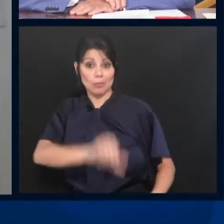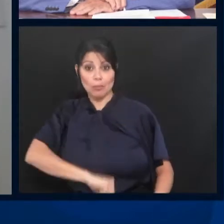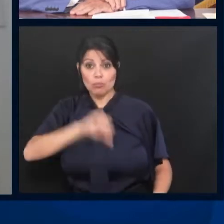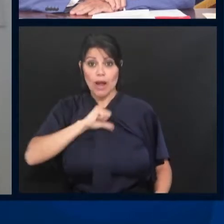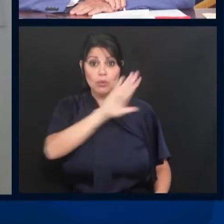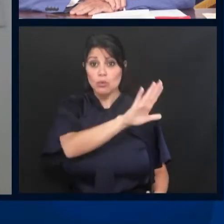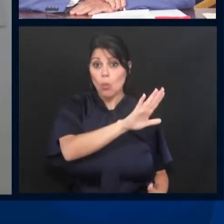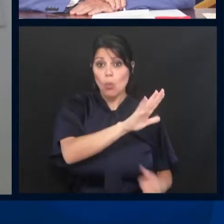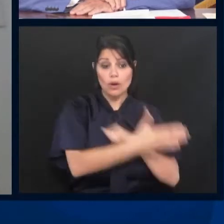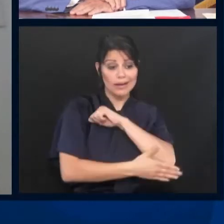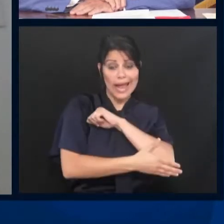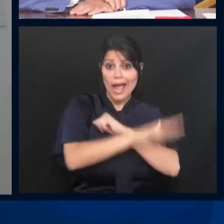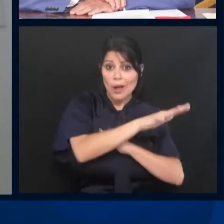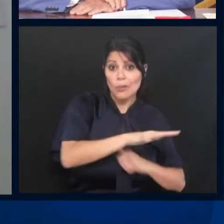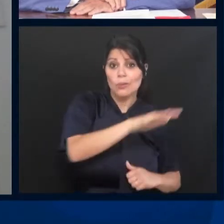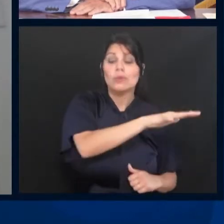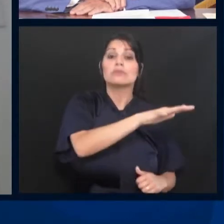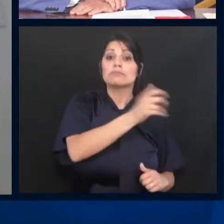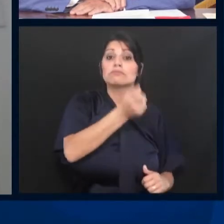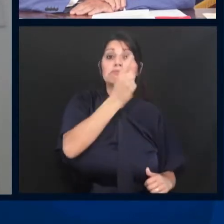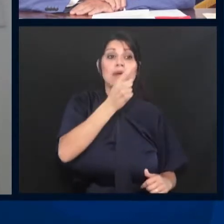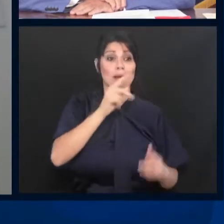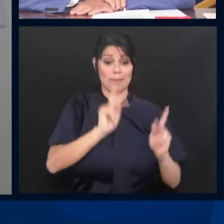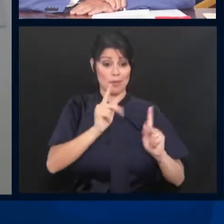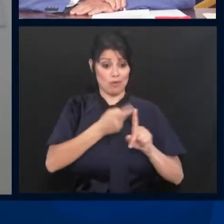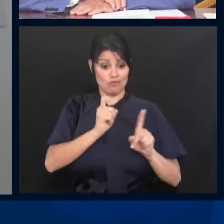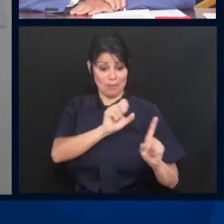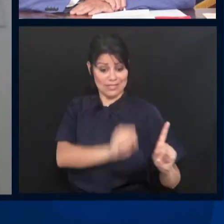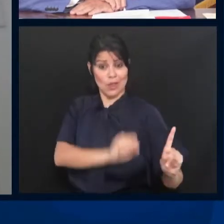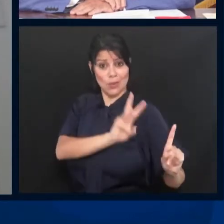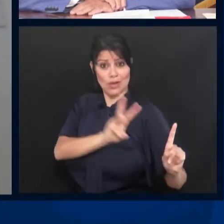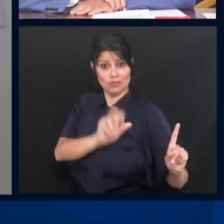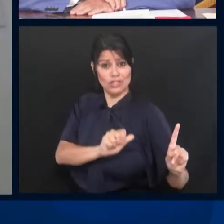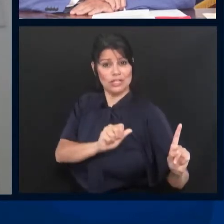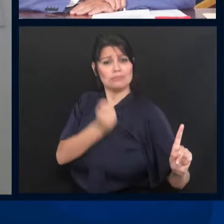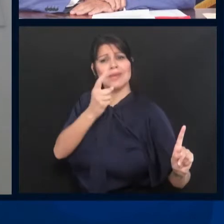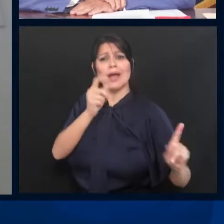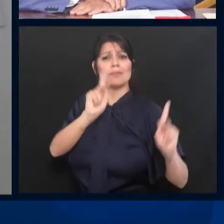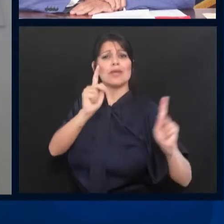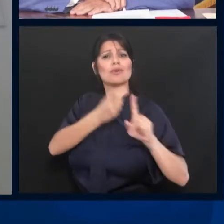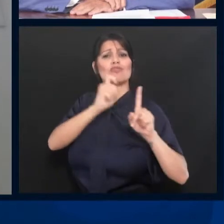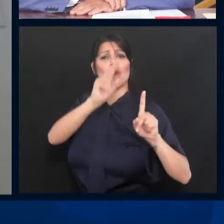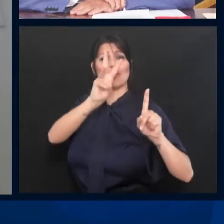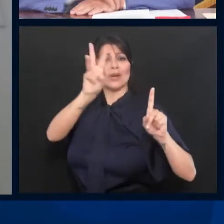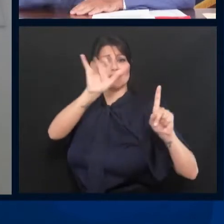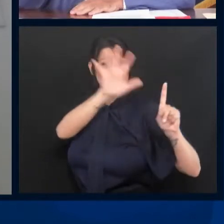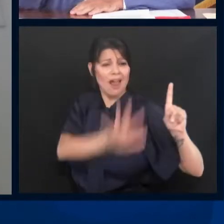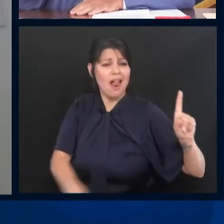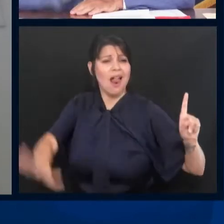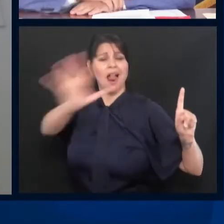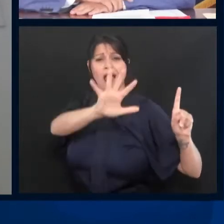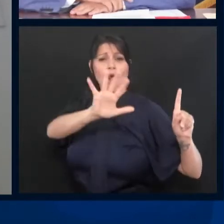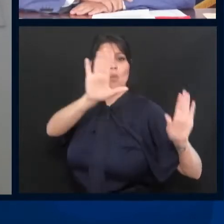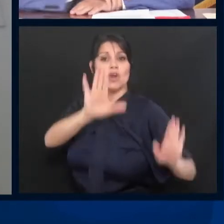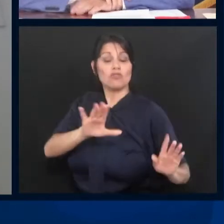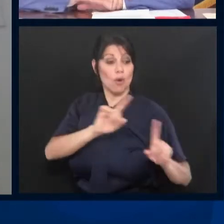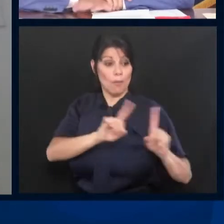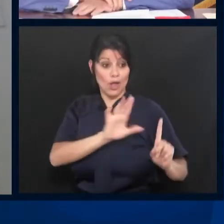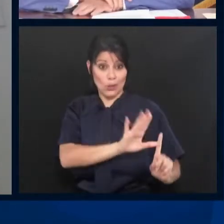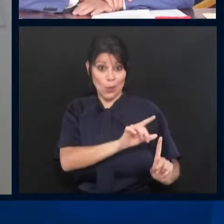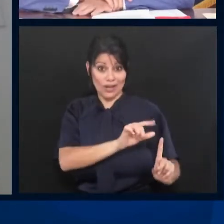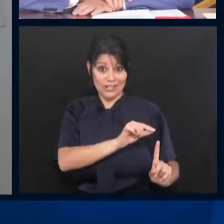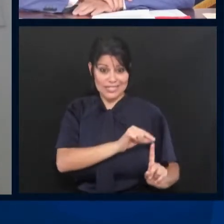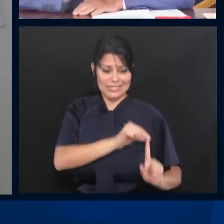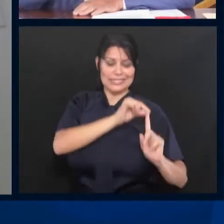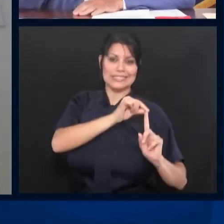your area and everything. The people in southern West Virginia, the people all across this great state are unbelievable, but they're really special right there where you're at and